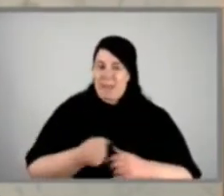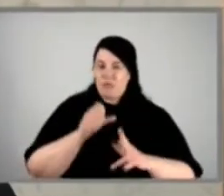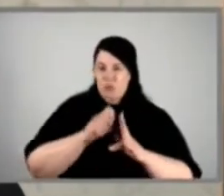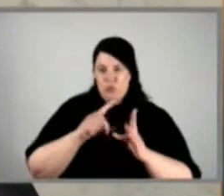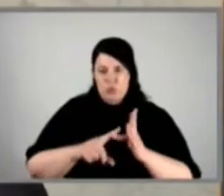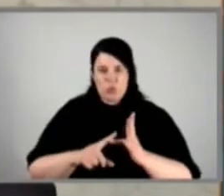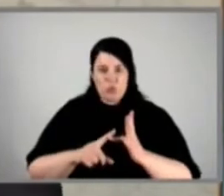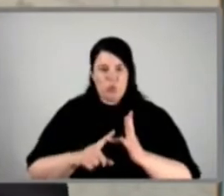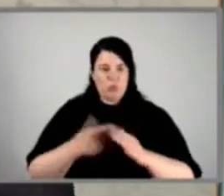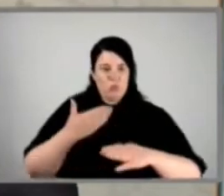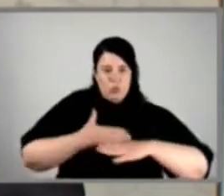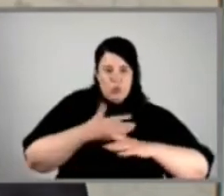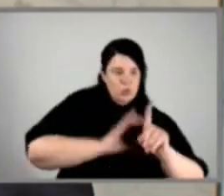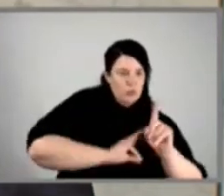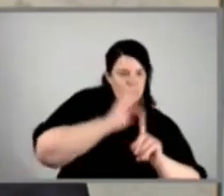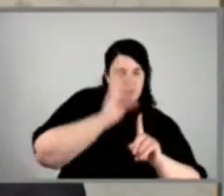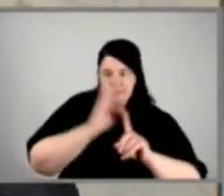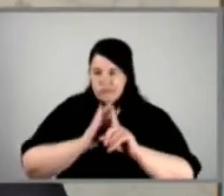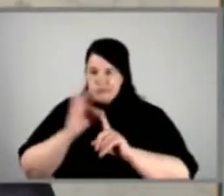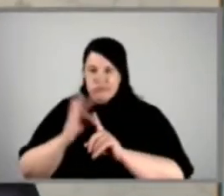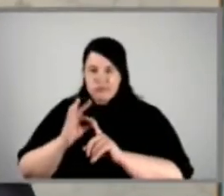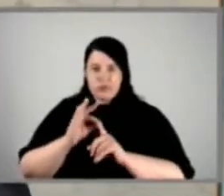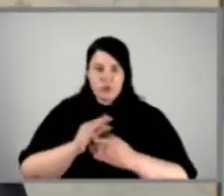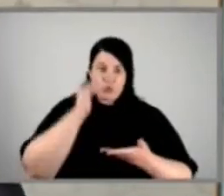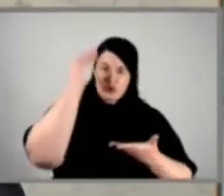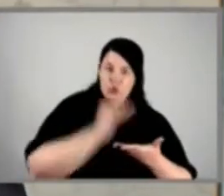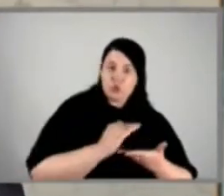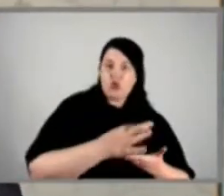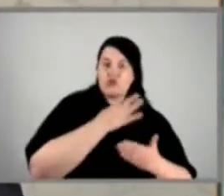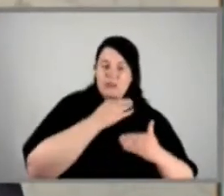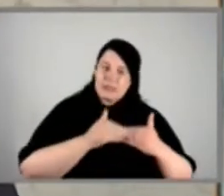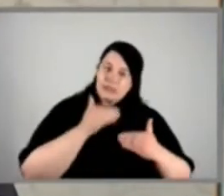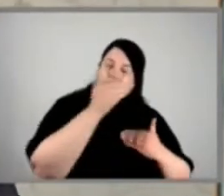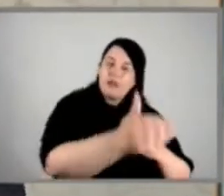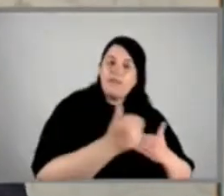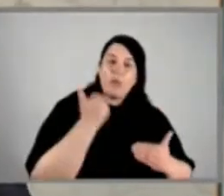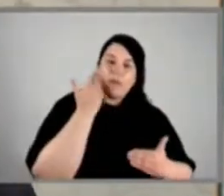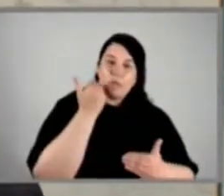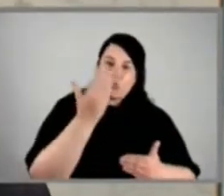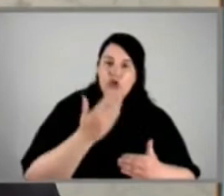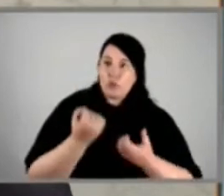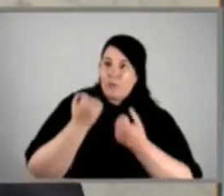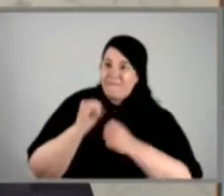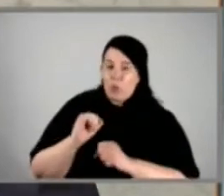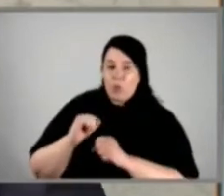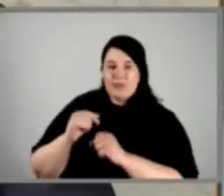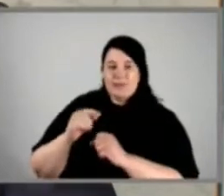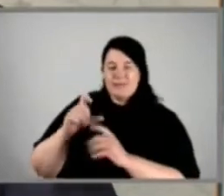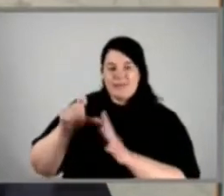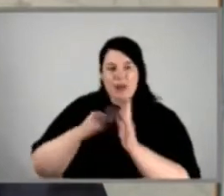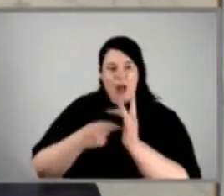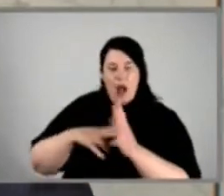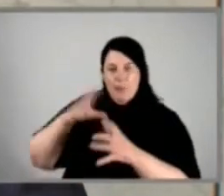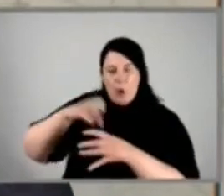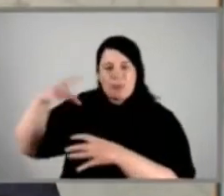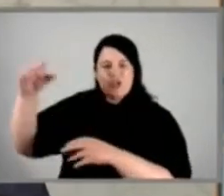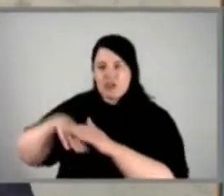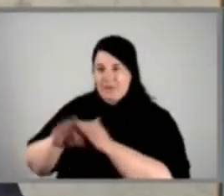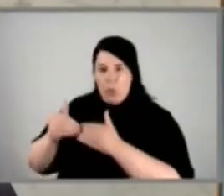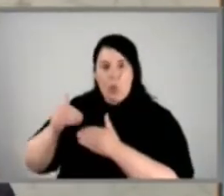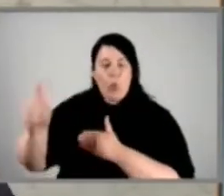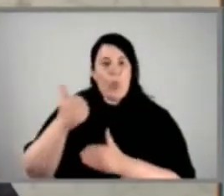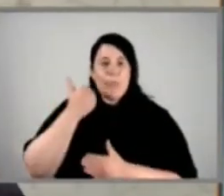piece to mitigate, to avoid emissions, to reduce emissions into the future. And there